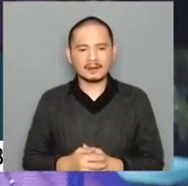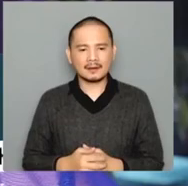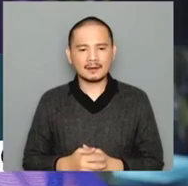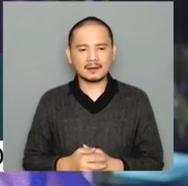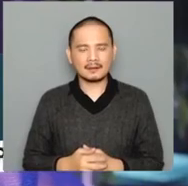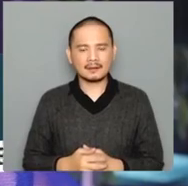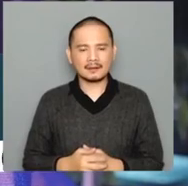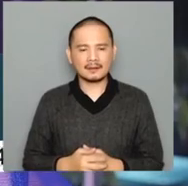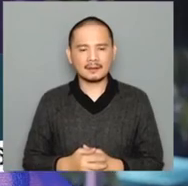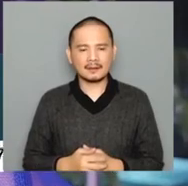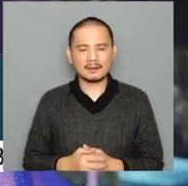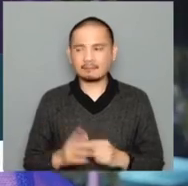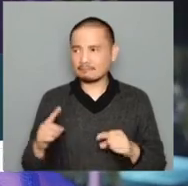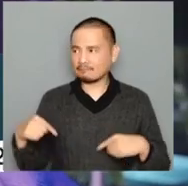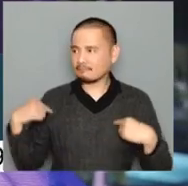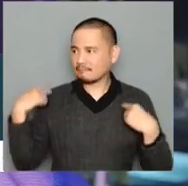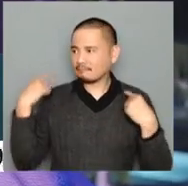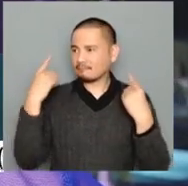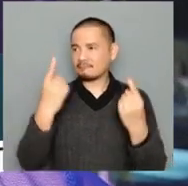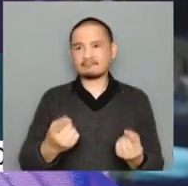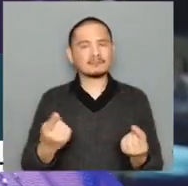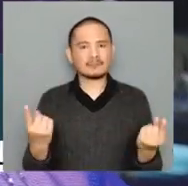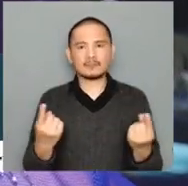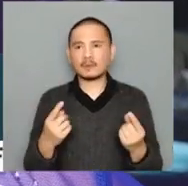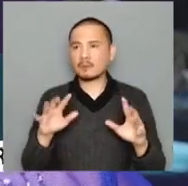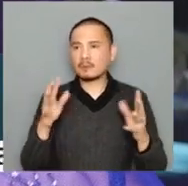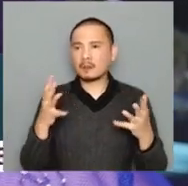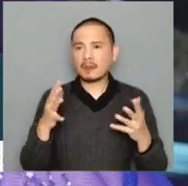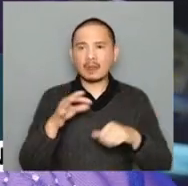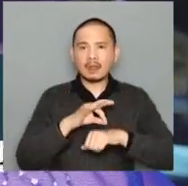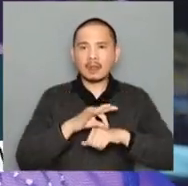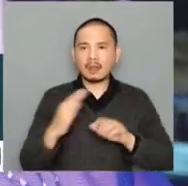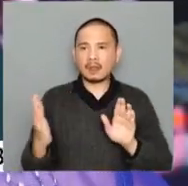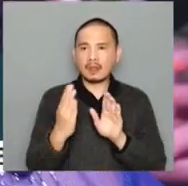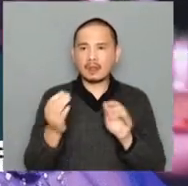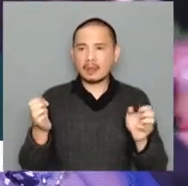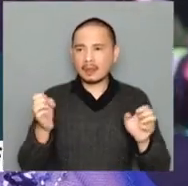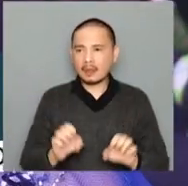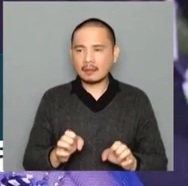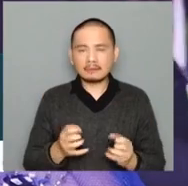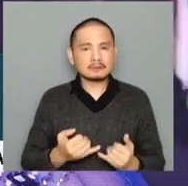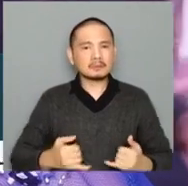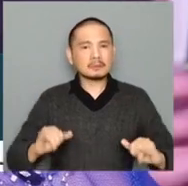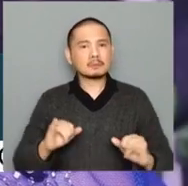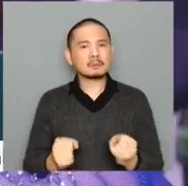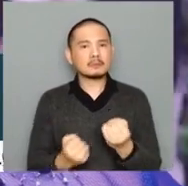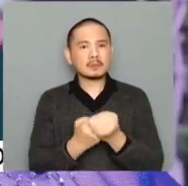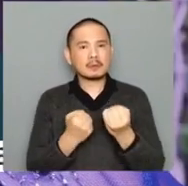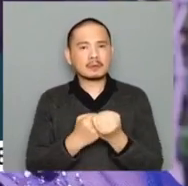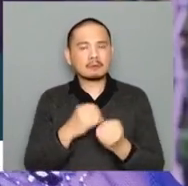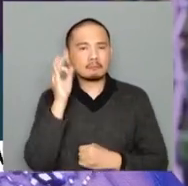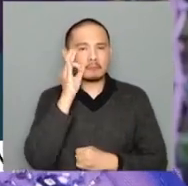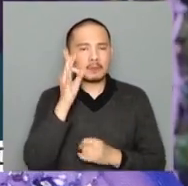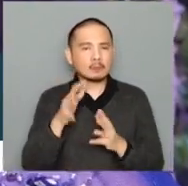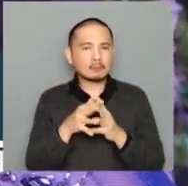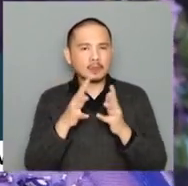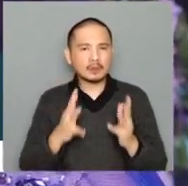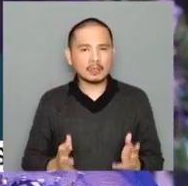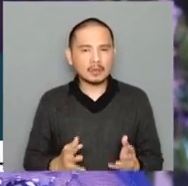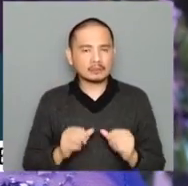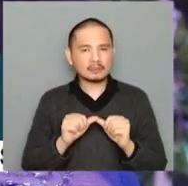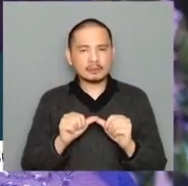though we didn't have any in-person events, we continue to help out the Filipino Americans as well as all the